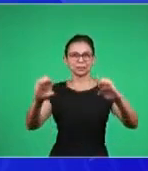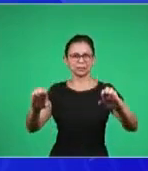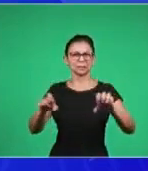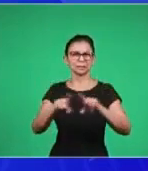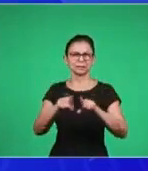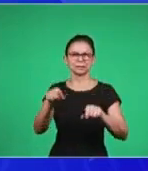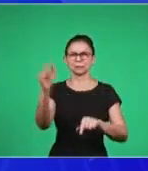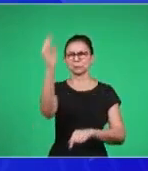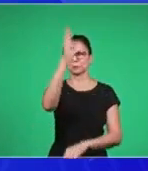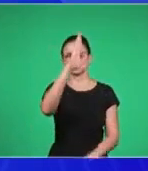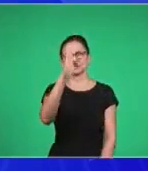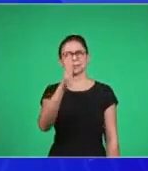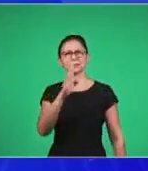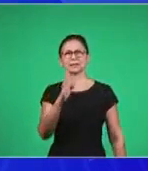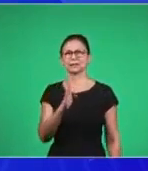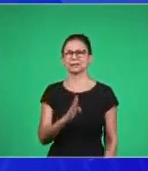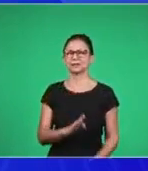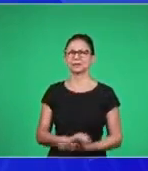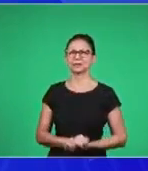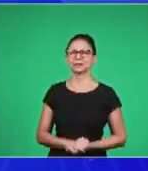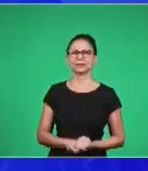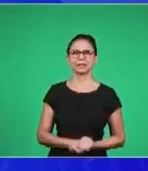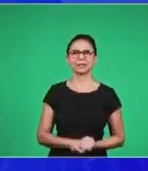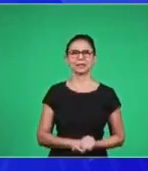was also various evangelisms,